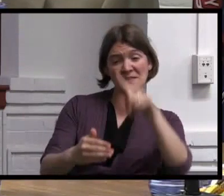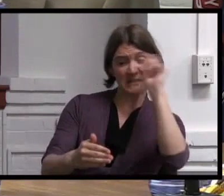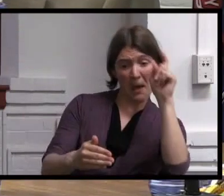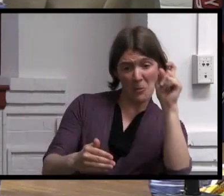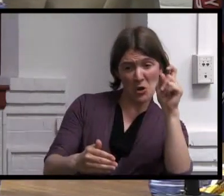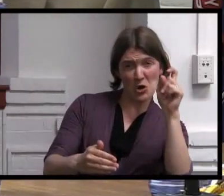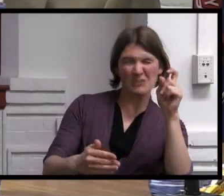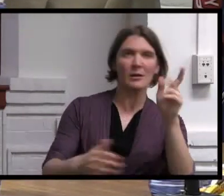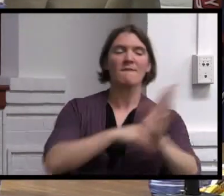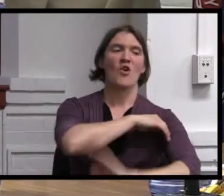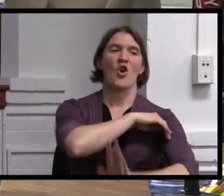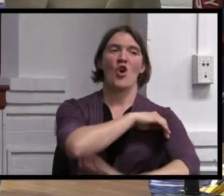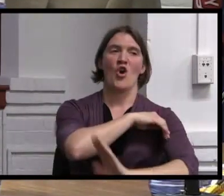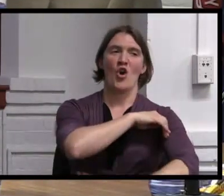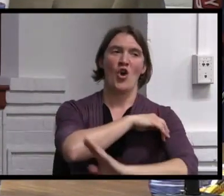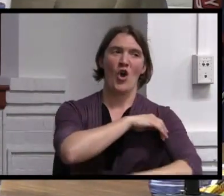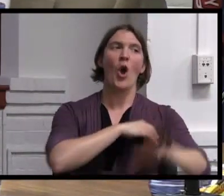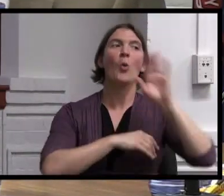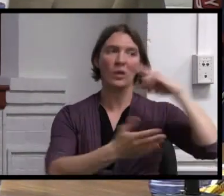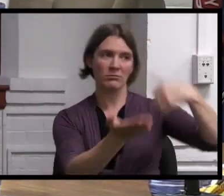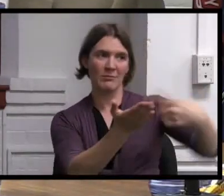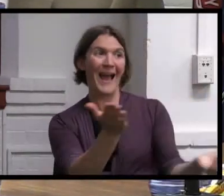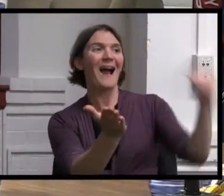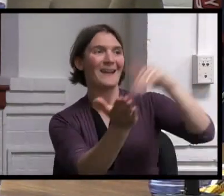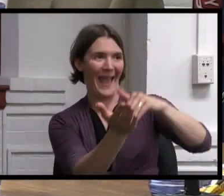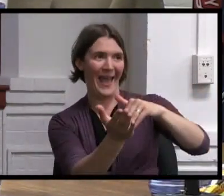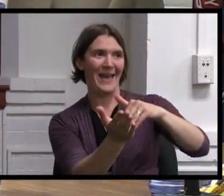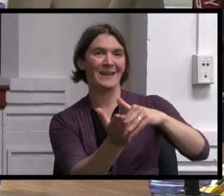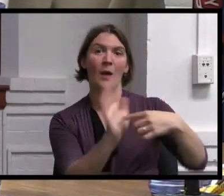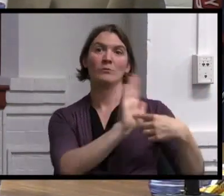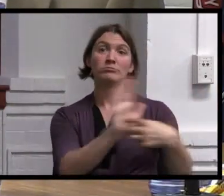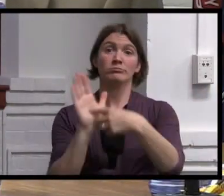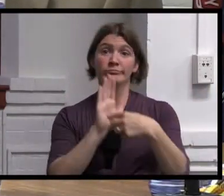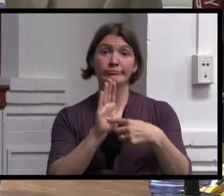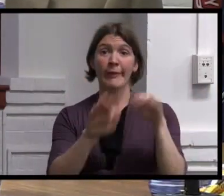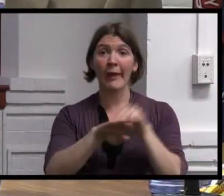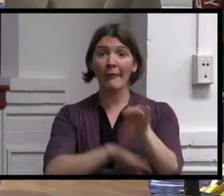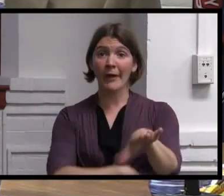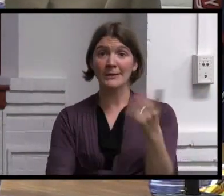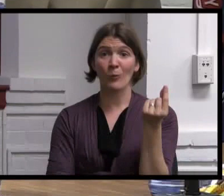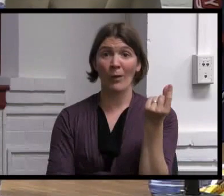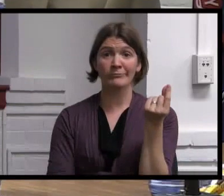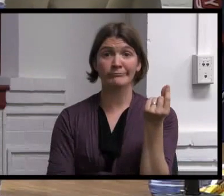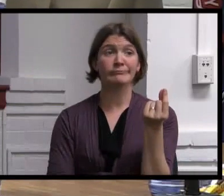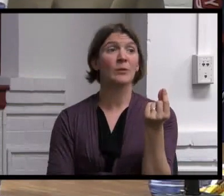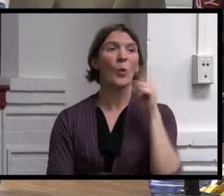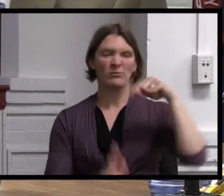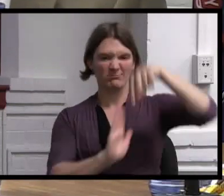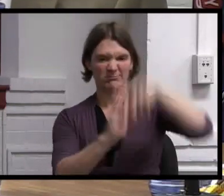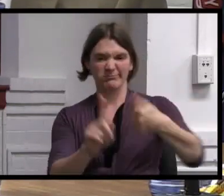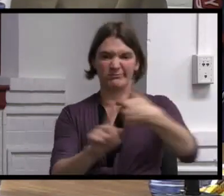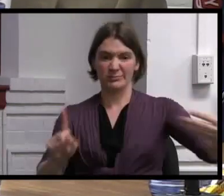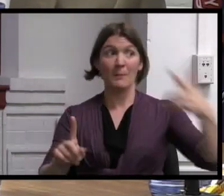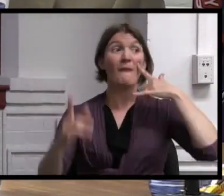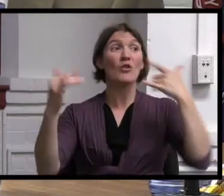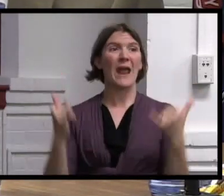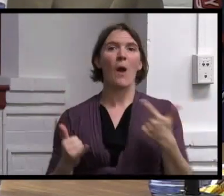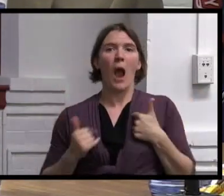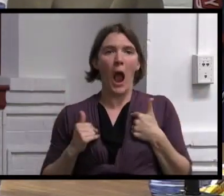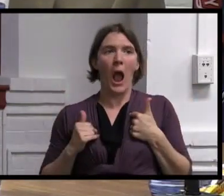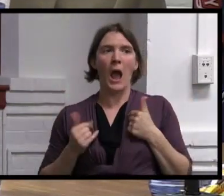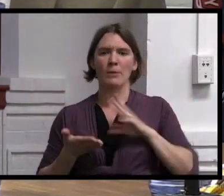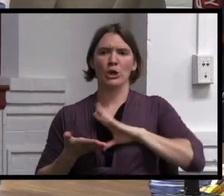probably one of the September select board meetings at which we would revisit that issue substantively. And in the meantime, I'll